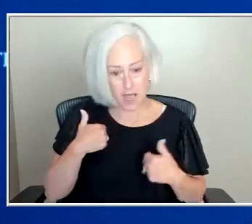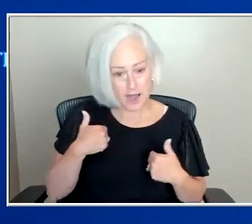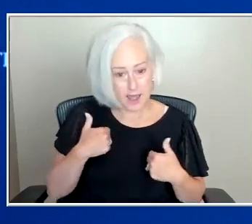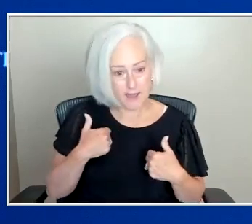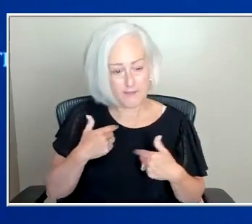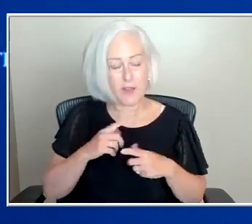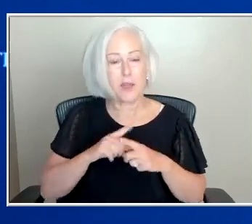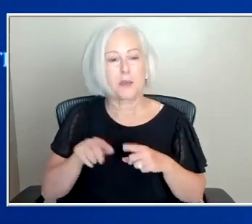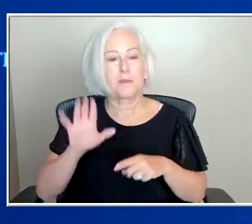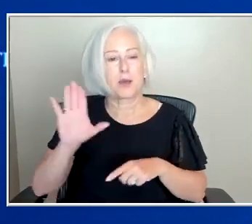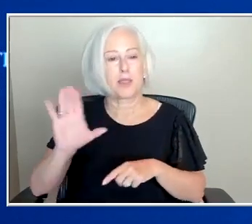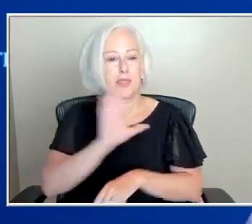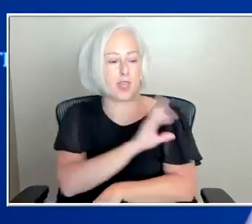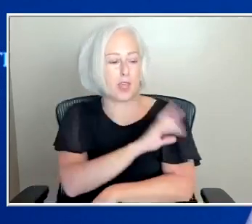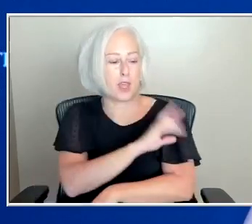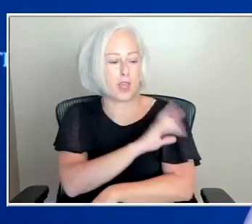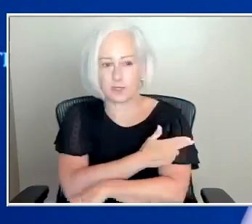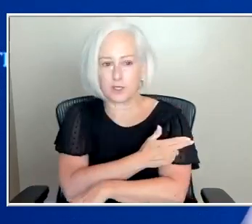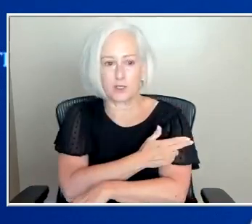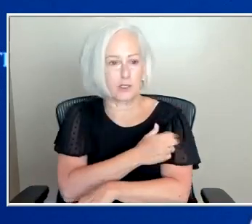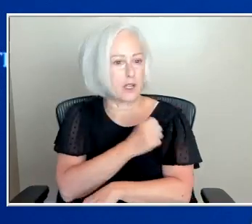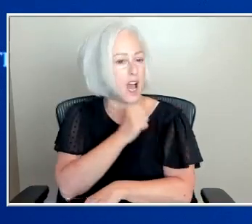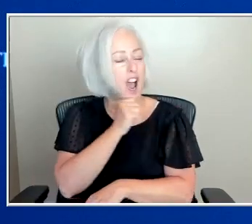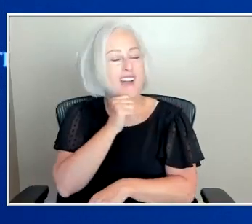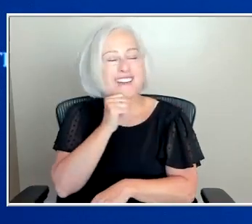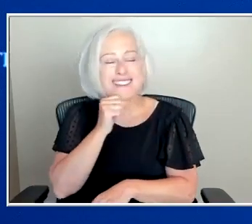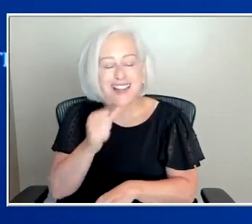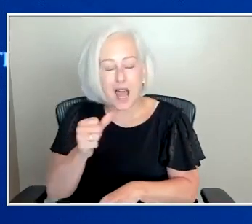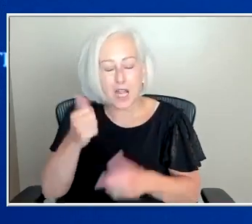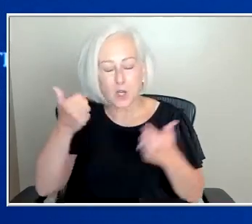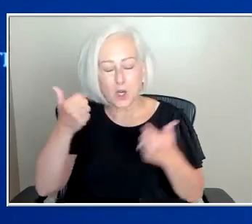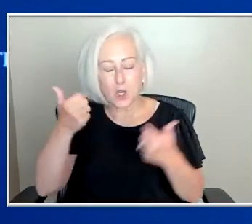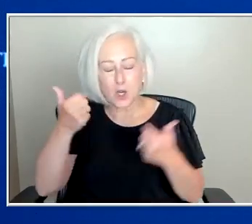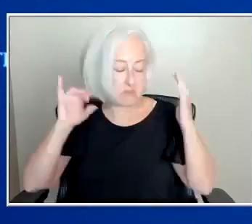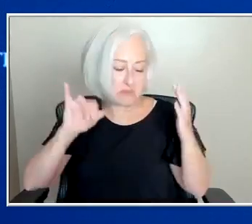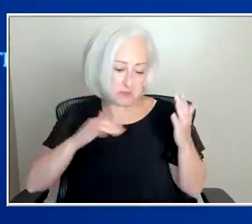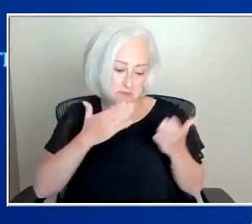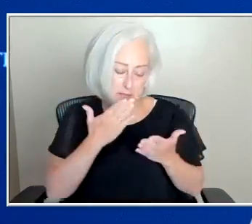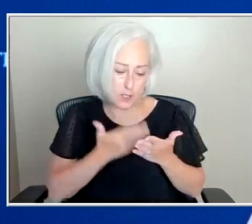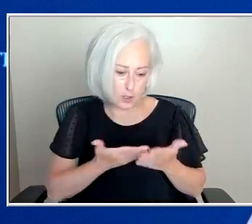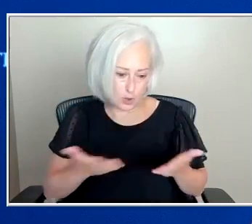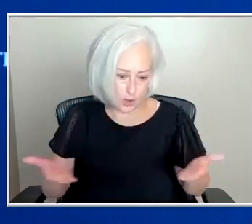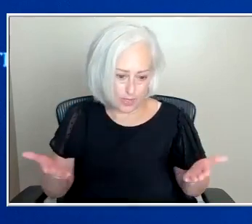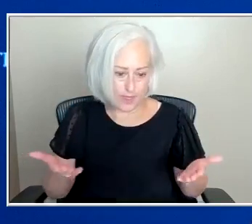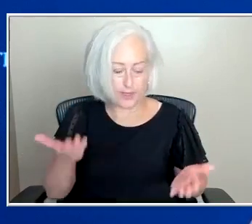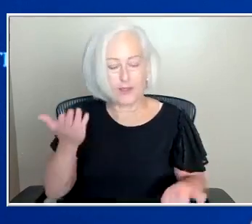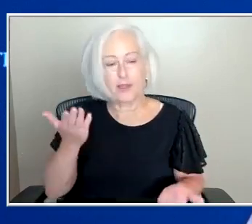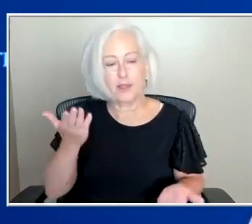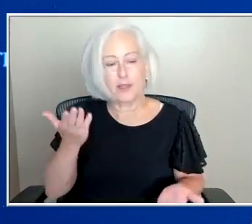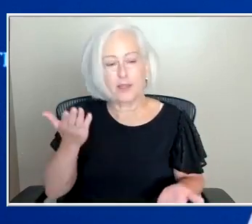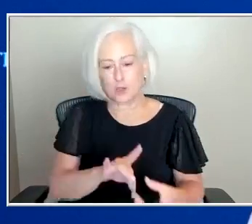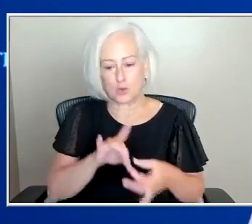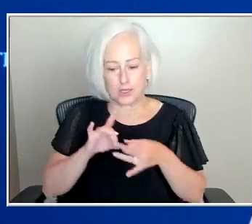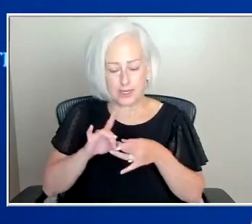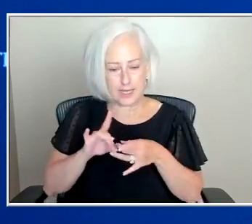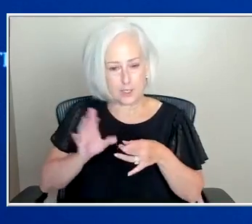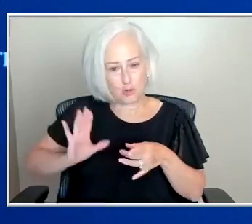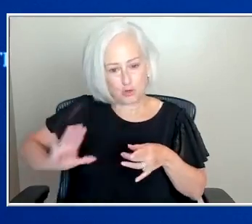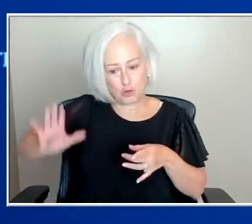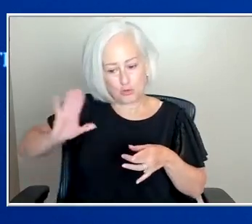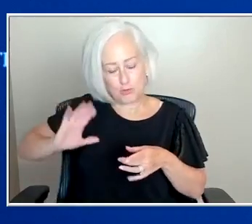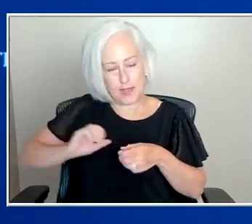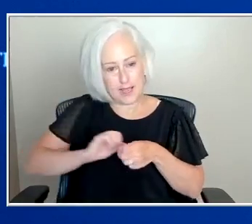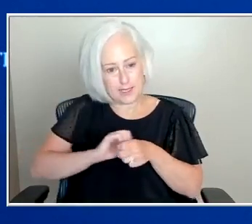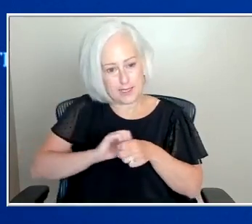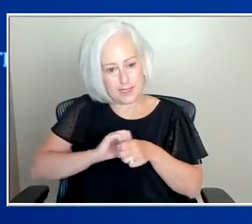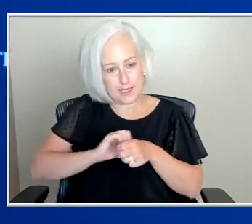hospitals are not overwhelmed. So that is a good thing. That could have to do with some previous infection, but also some of their vaccines as well